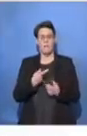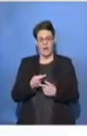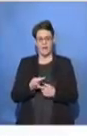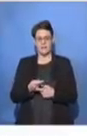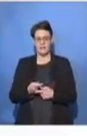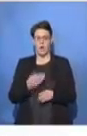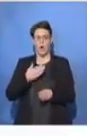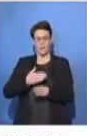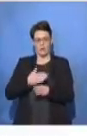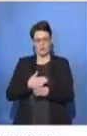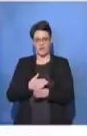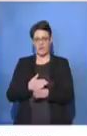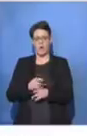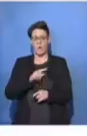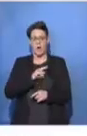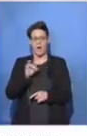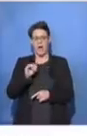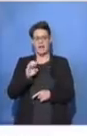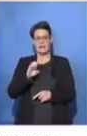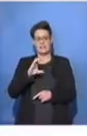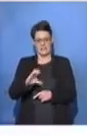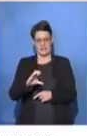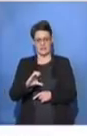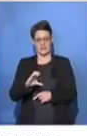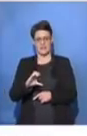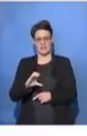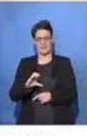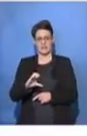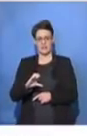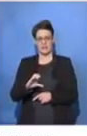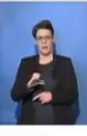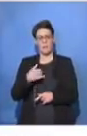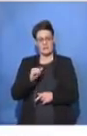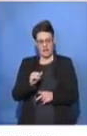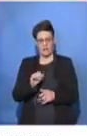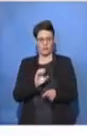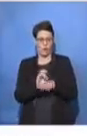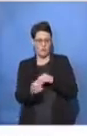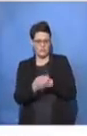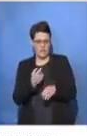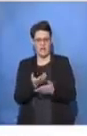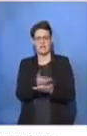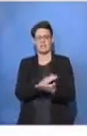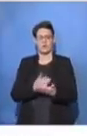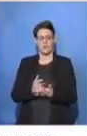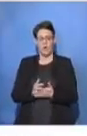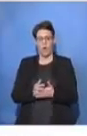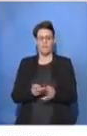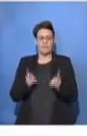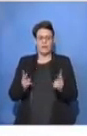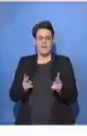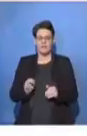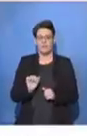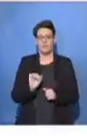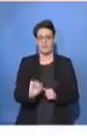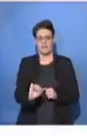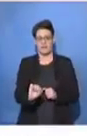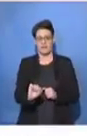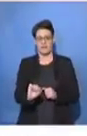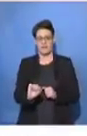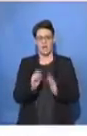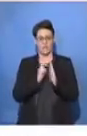become operational, as the IEC was yet to consult stakeholders on the nature of